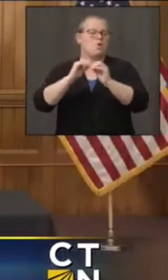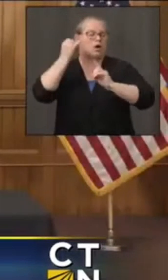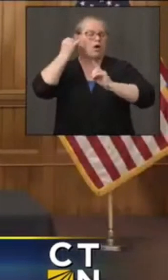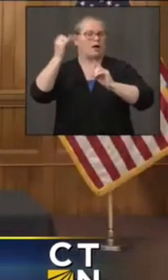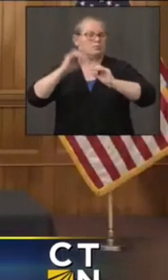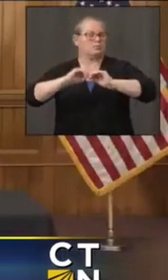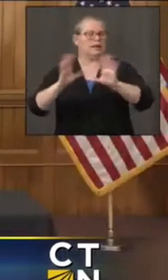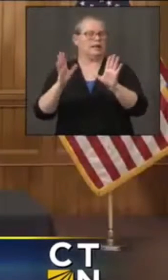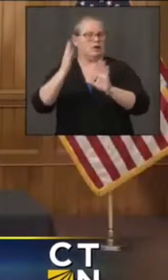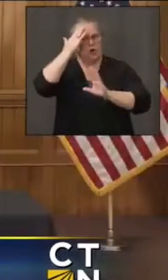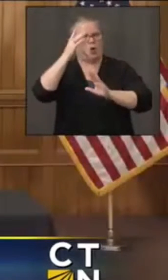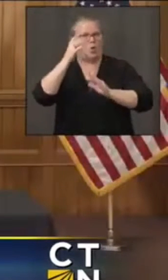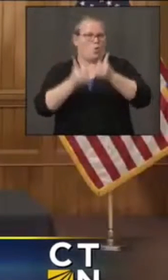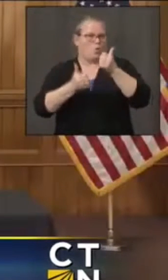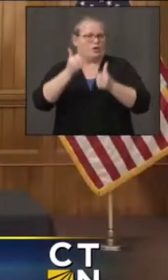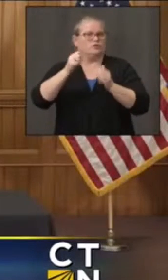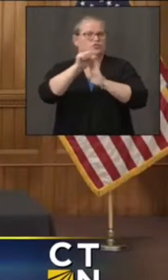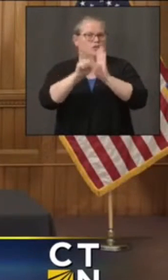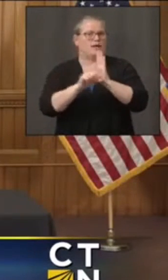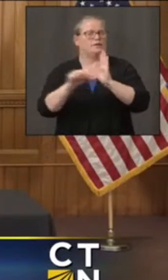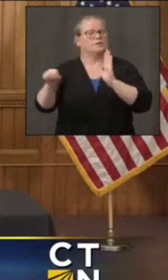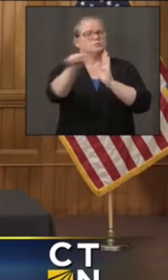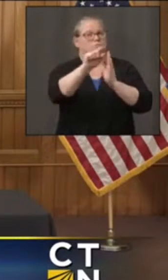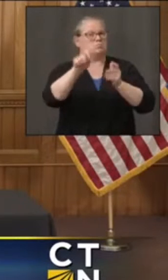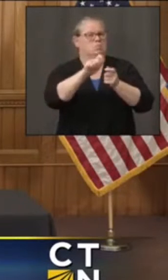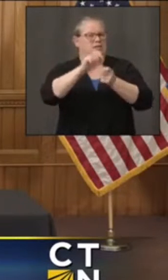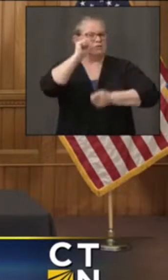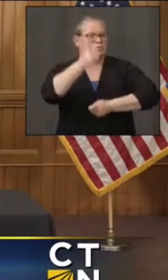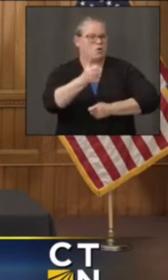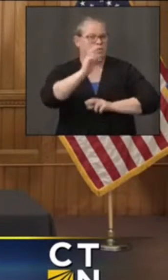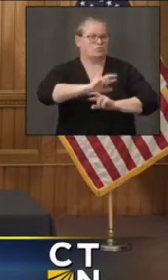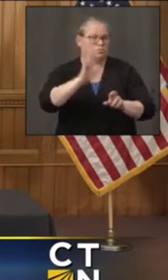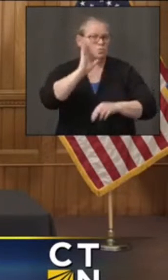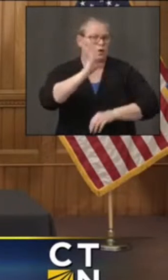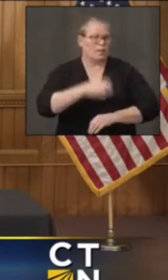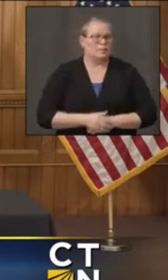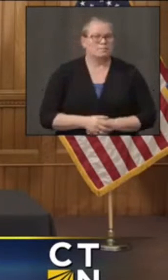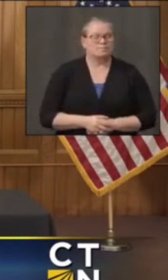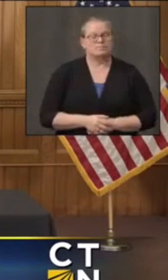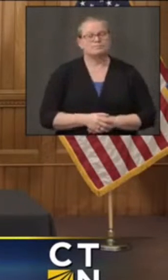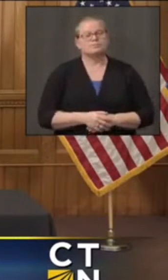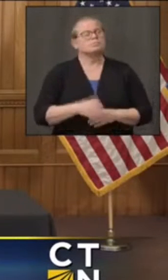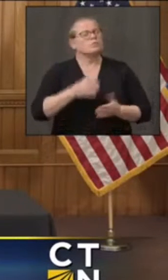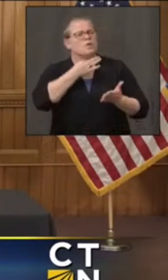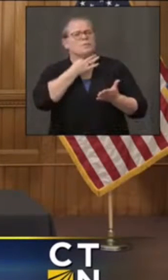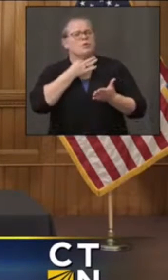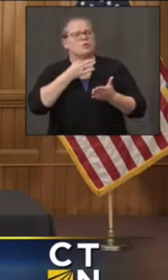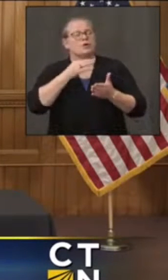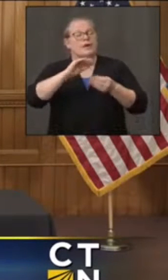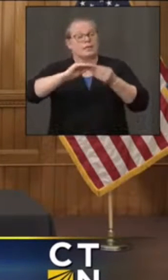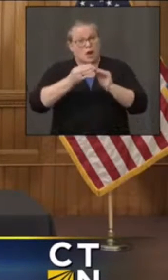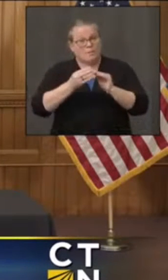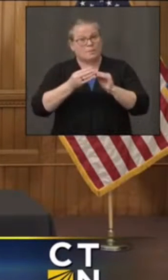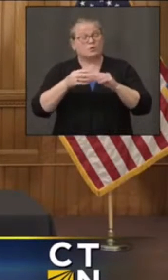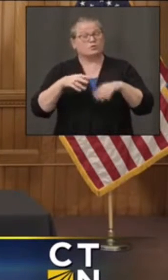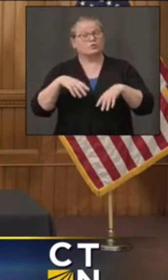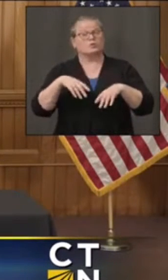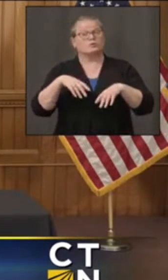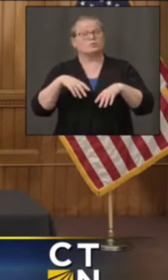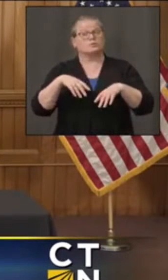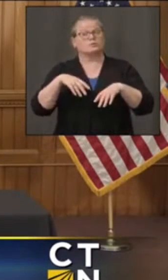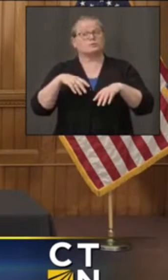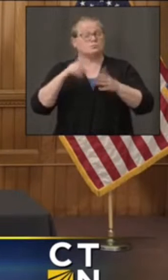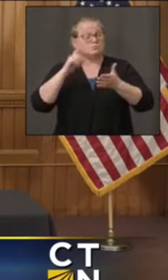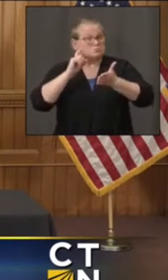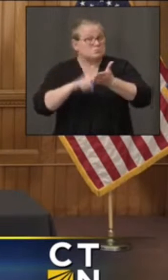that while there's no hard and fast number, if you see the weekly infection rate approaching